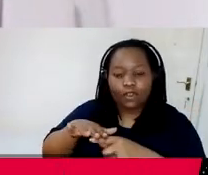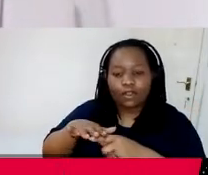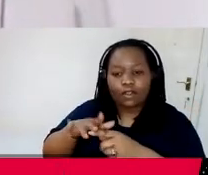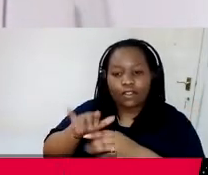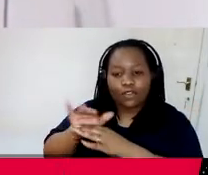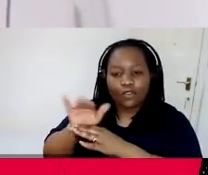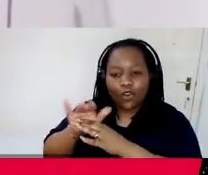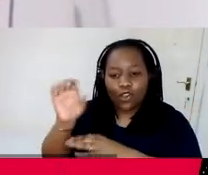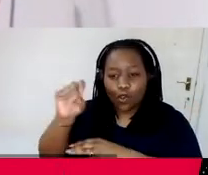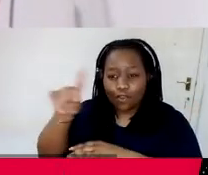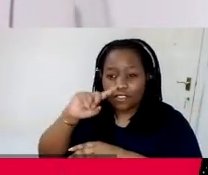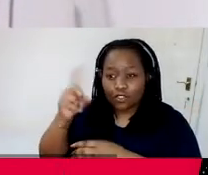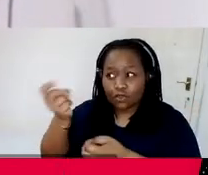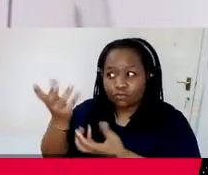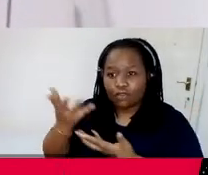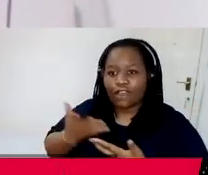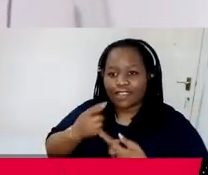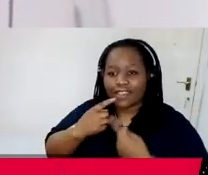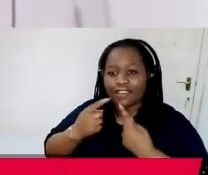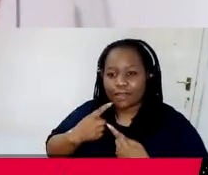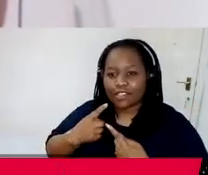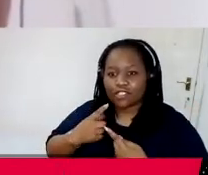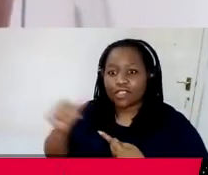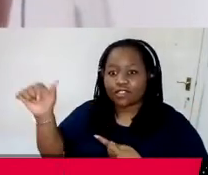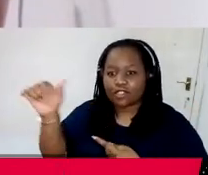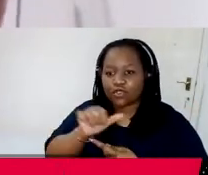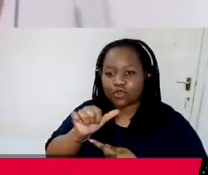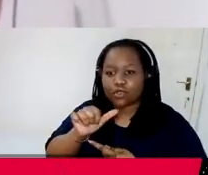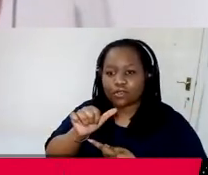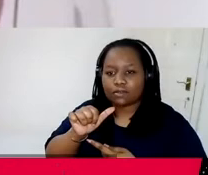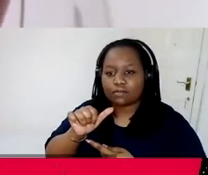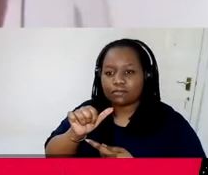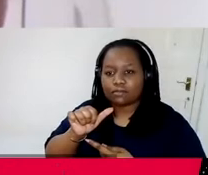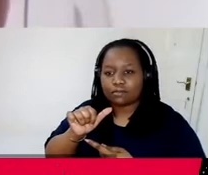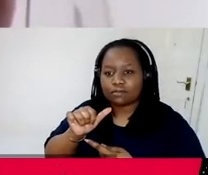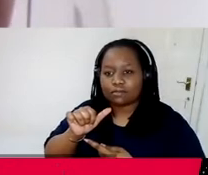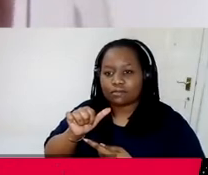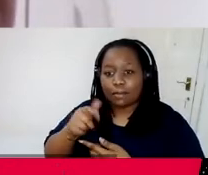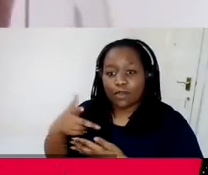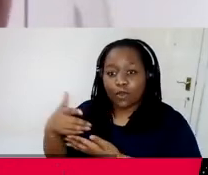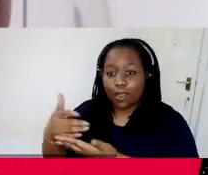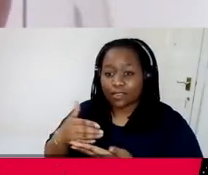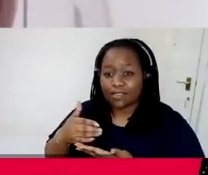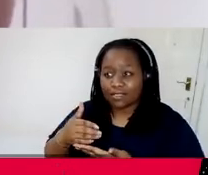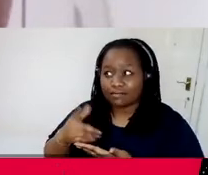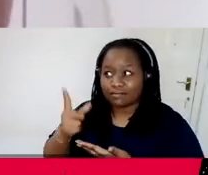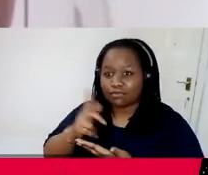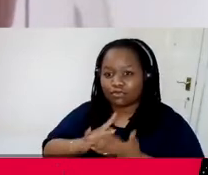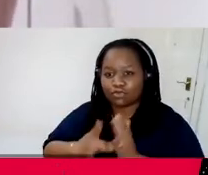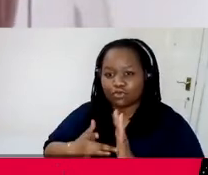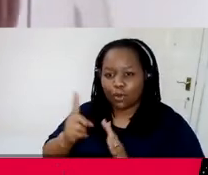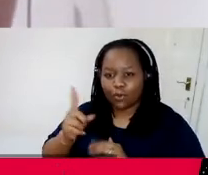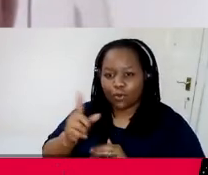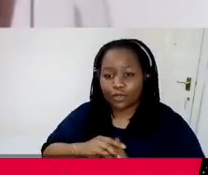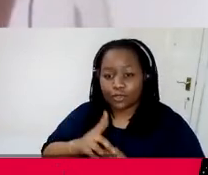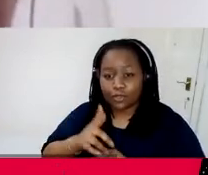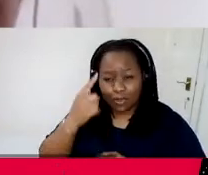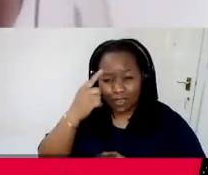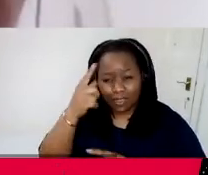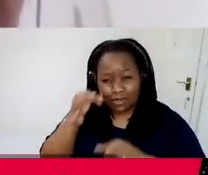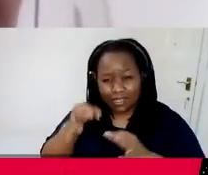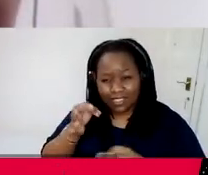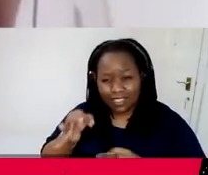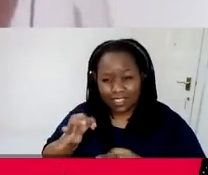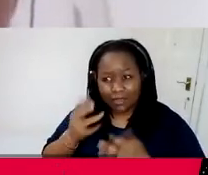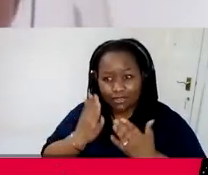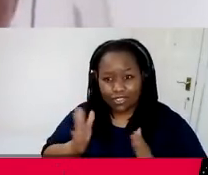about transparency. So the government is not willing to say, we are keeping, well, I'll come back to this. They were not willing to say, this is a